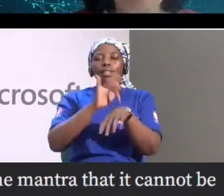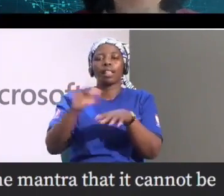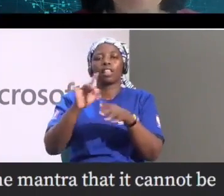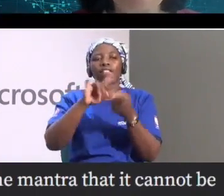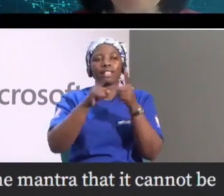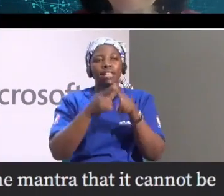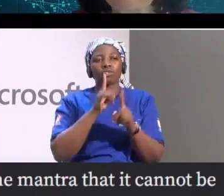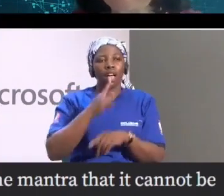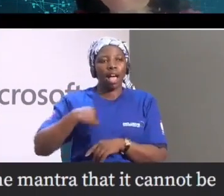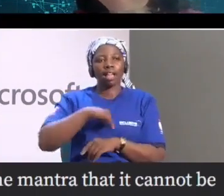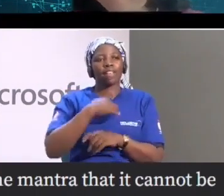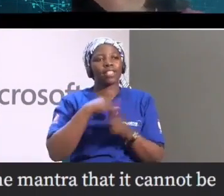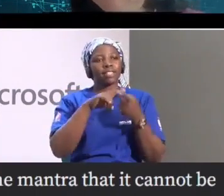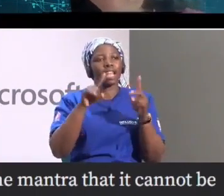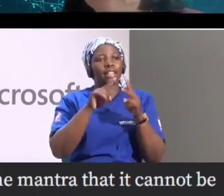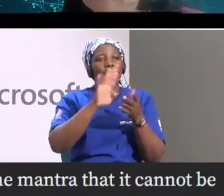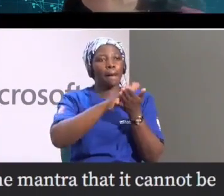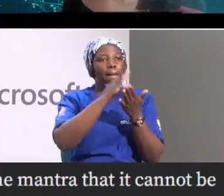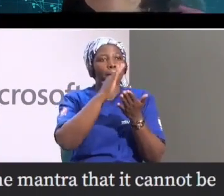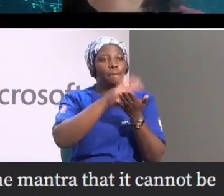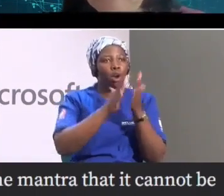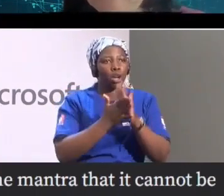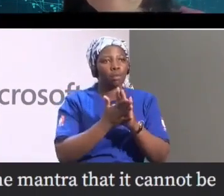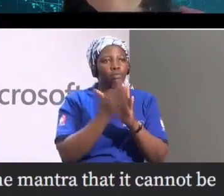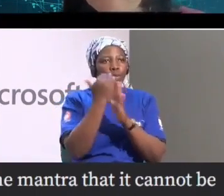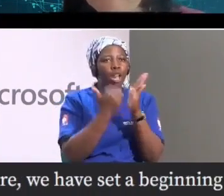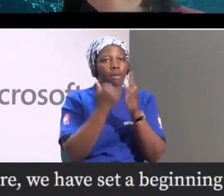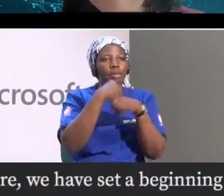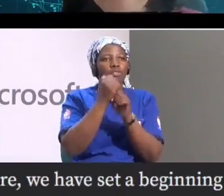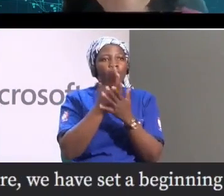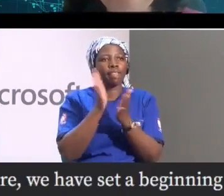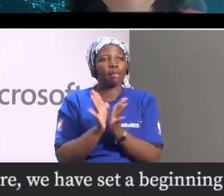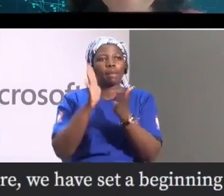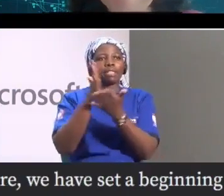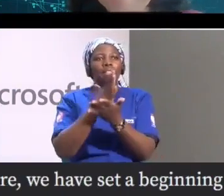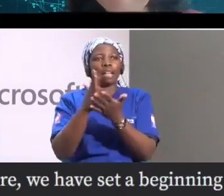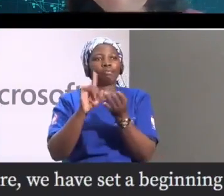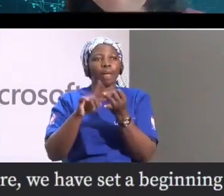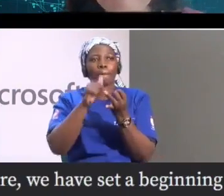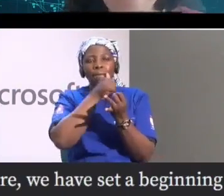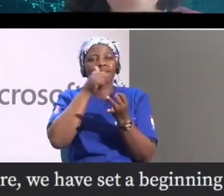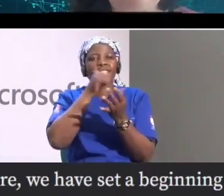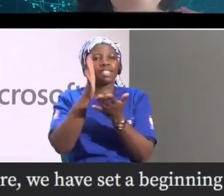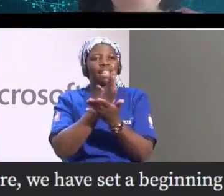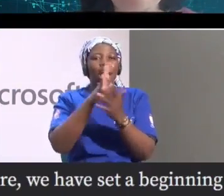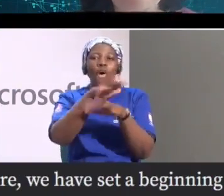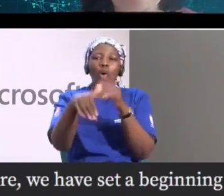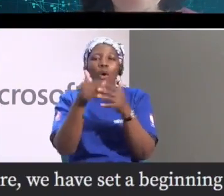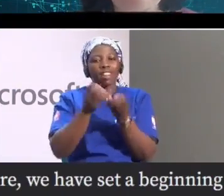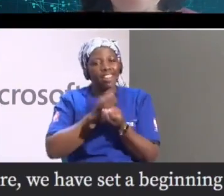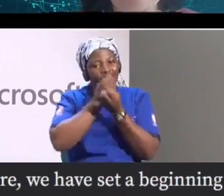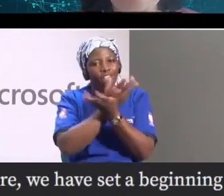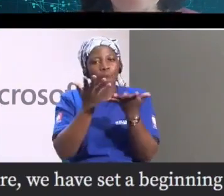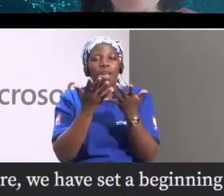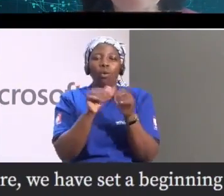we have begun a program of ensuring that the public sector and the private sector are all informed and